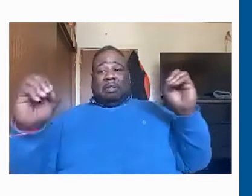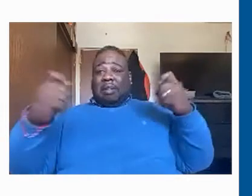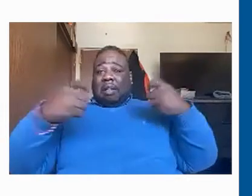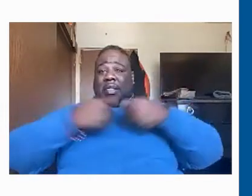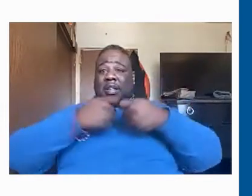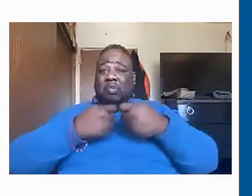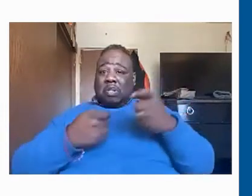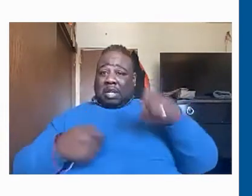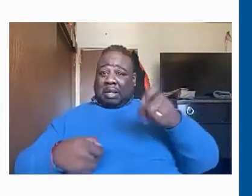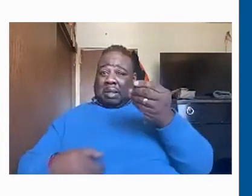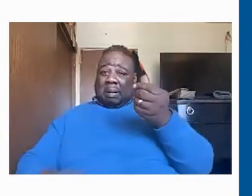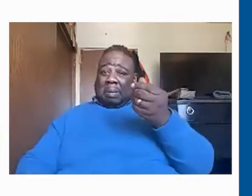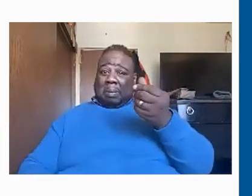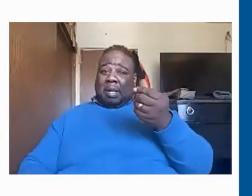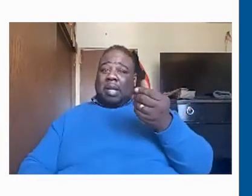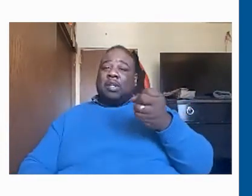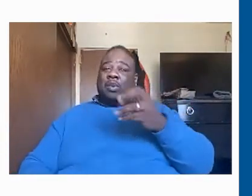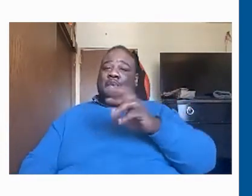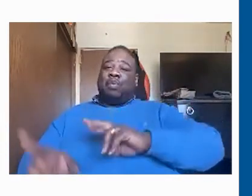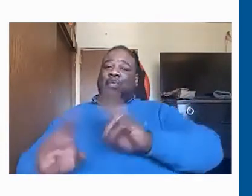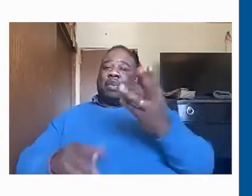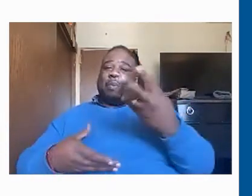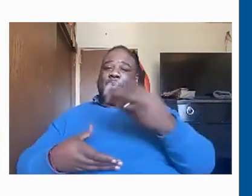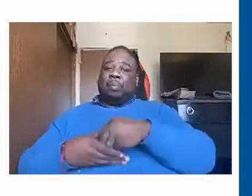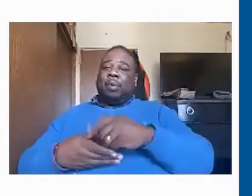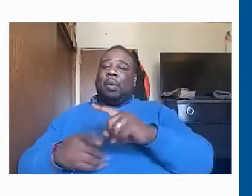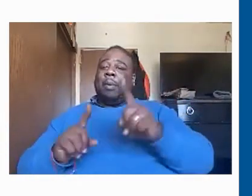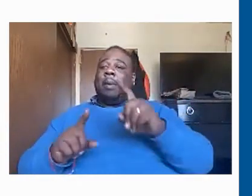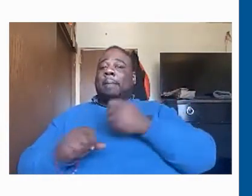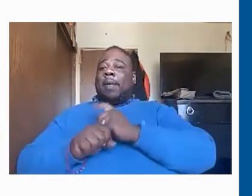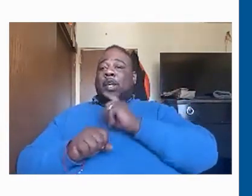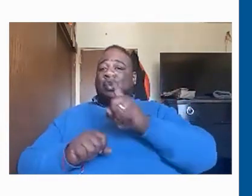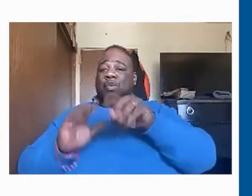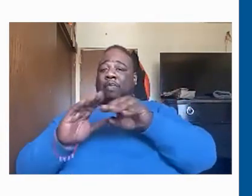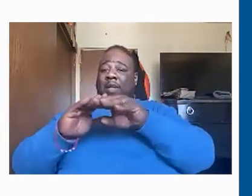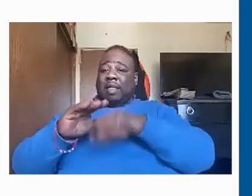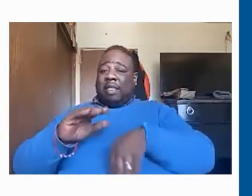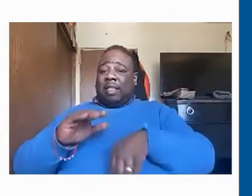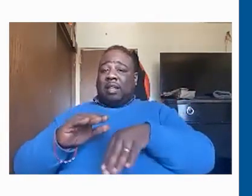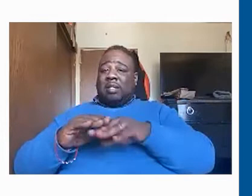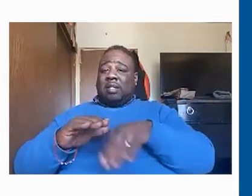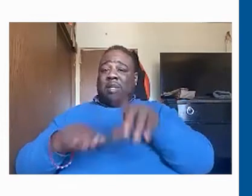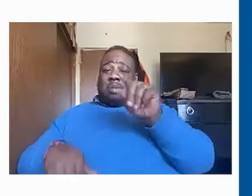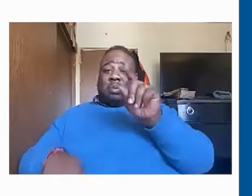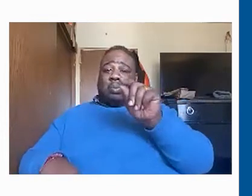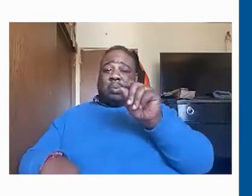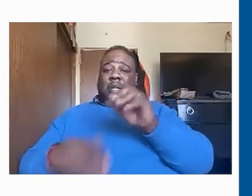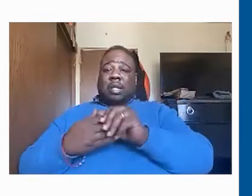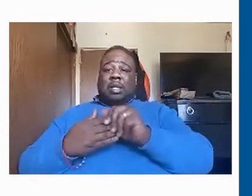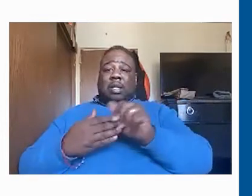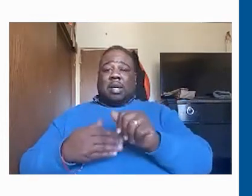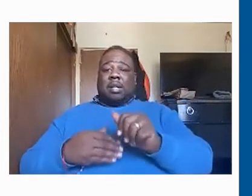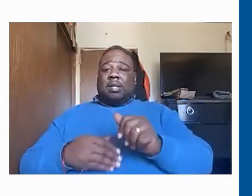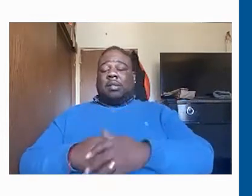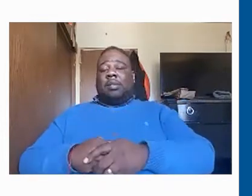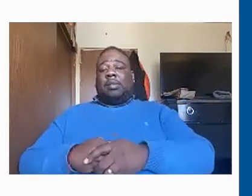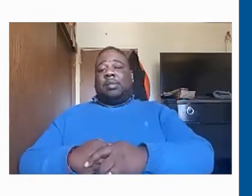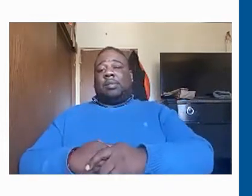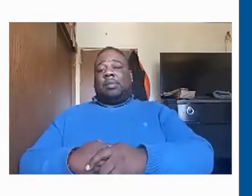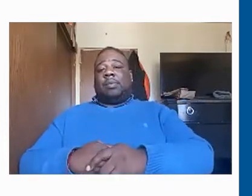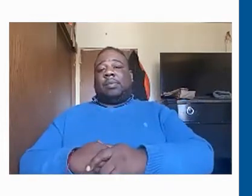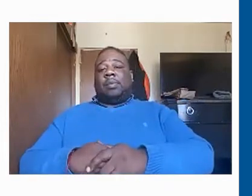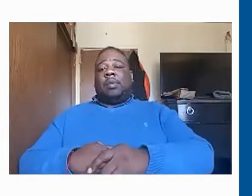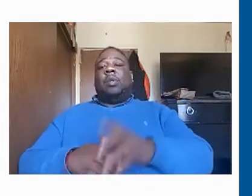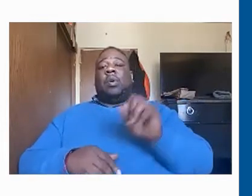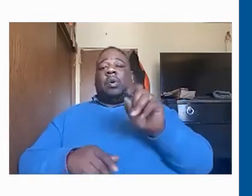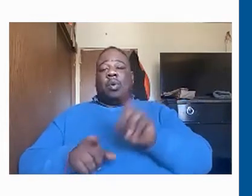In addition to that, other supplies, you'd want to have a first aid kit for all those scratches and cuts and bruises. It's important to have a first aid kit on hand,